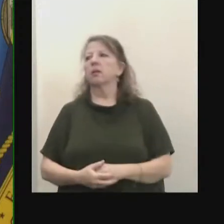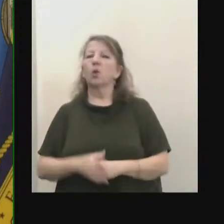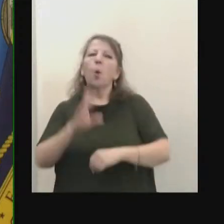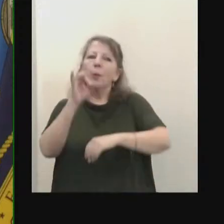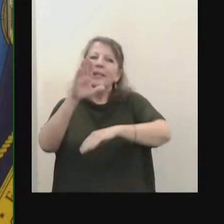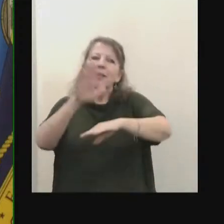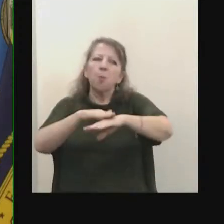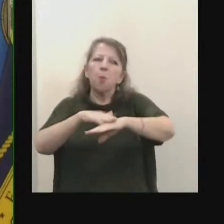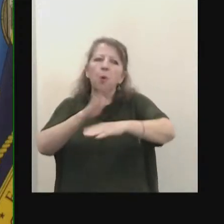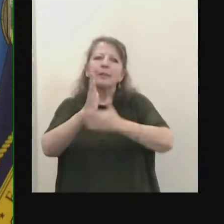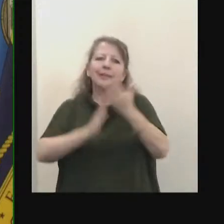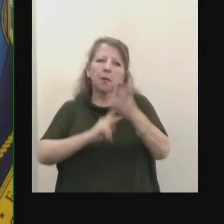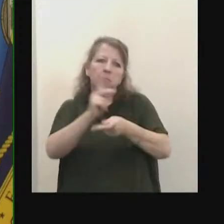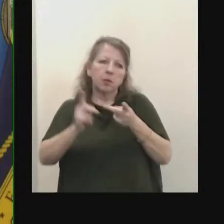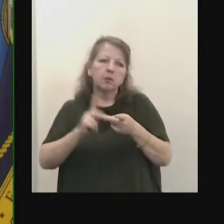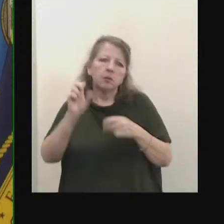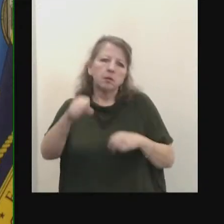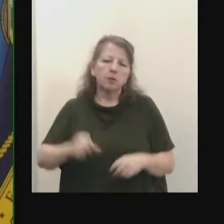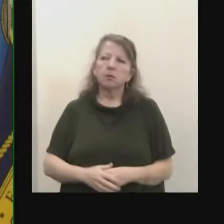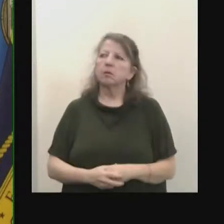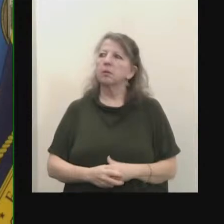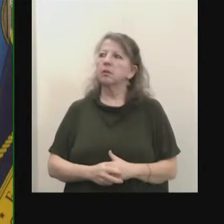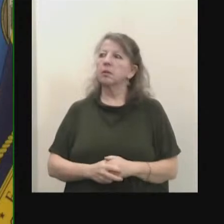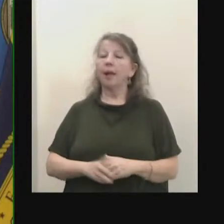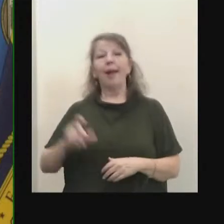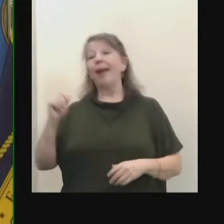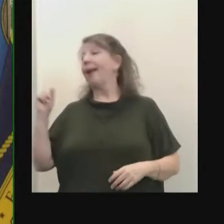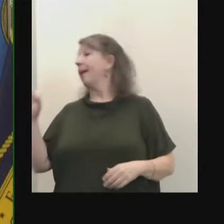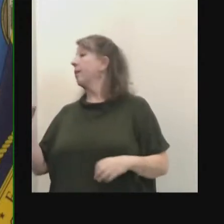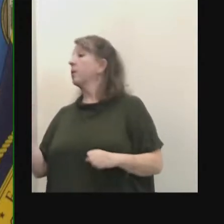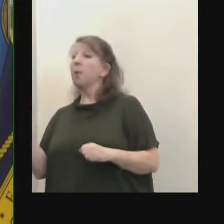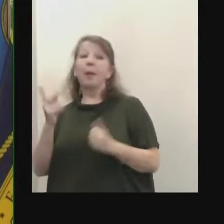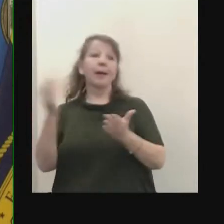And if we go back and we find them,